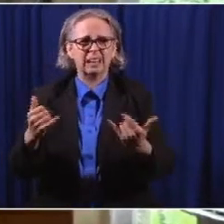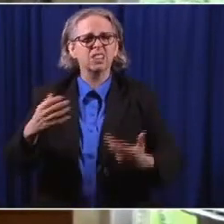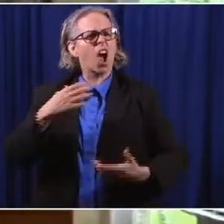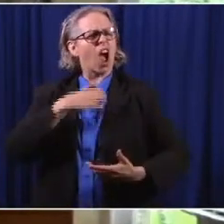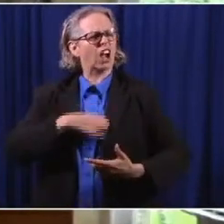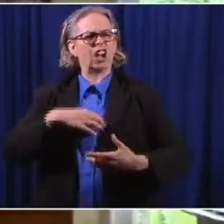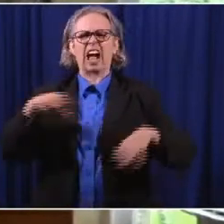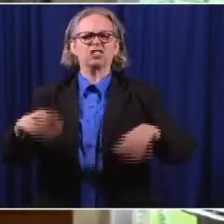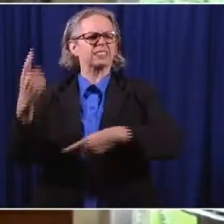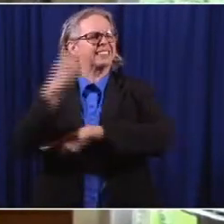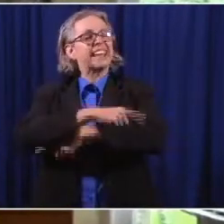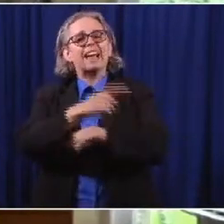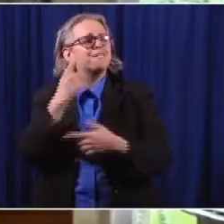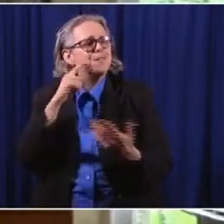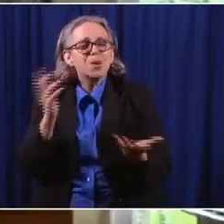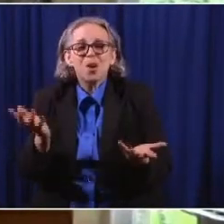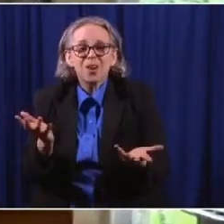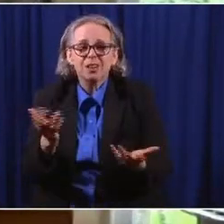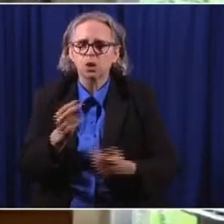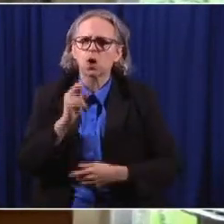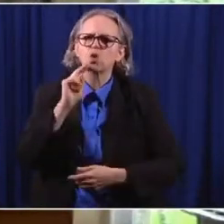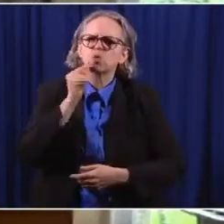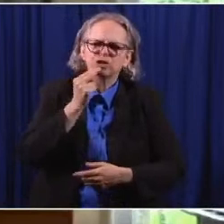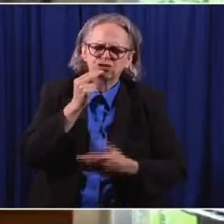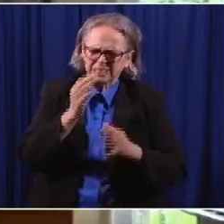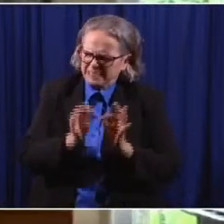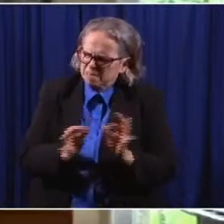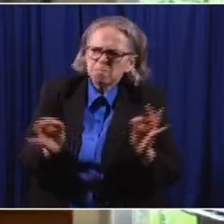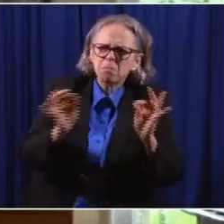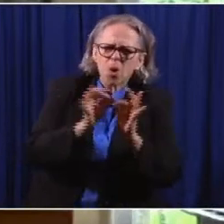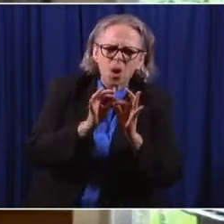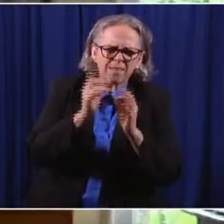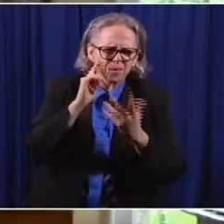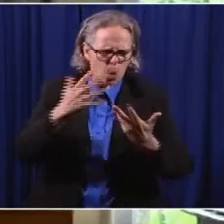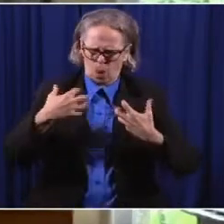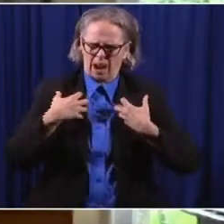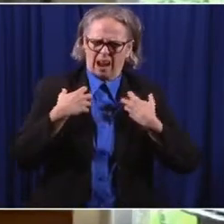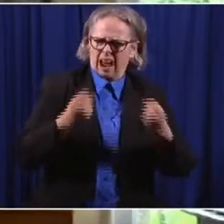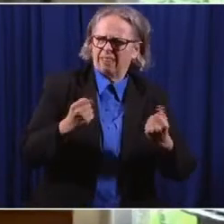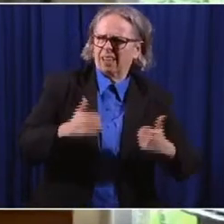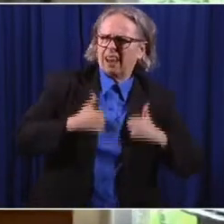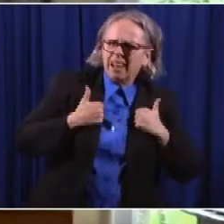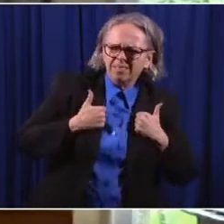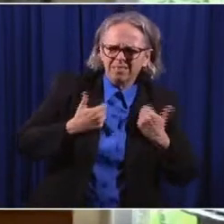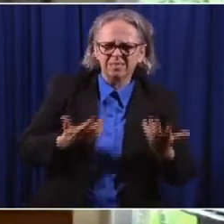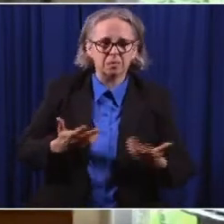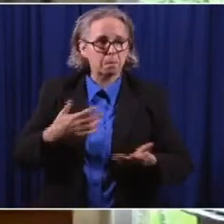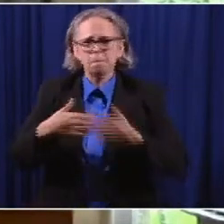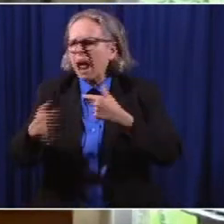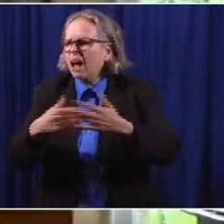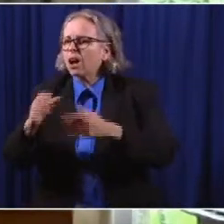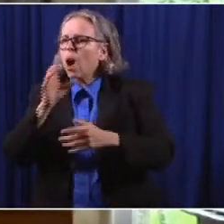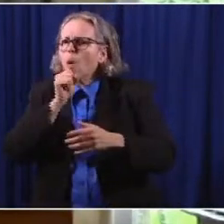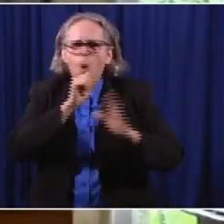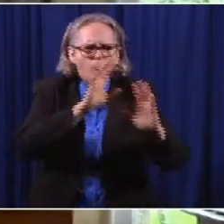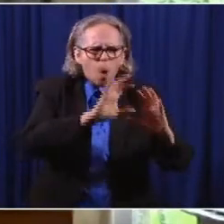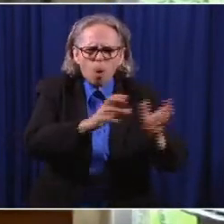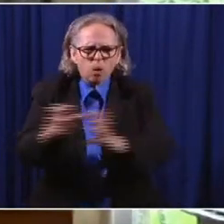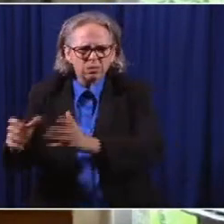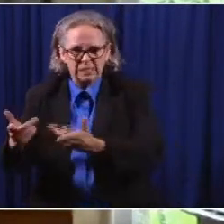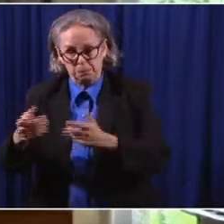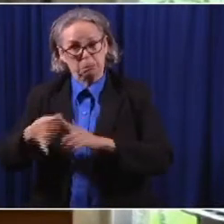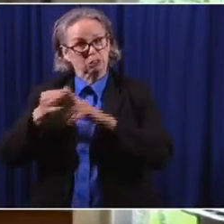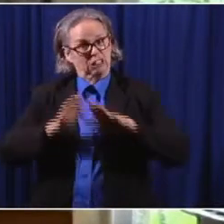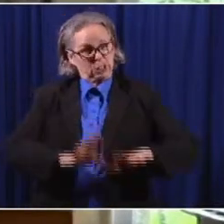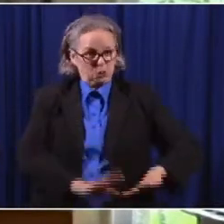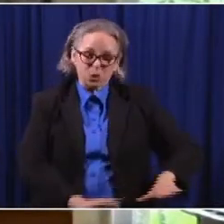big part in our lives, in our old people and especially in our children. And that's why these food